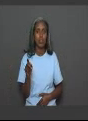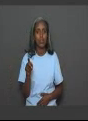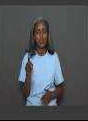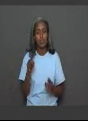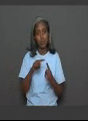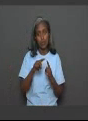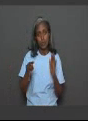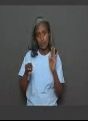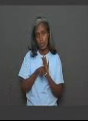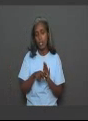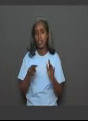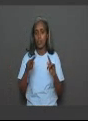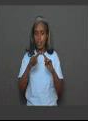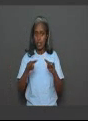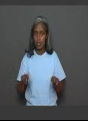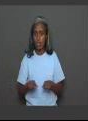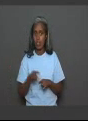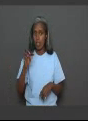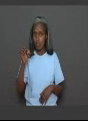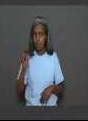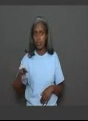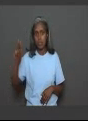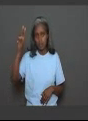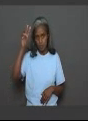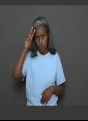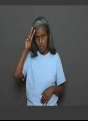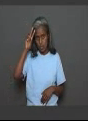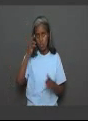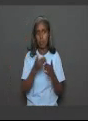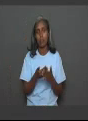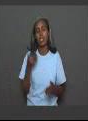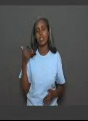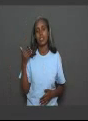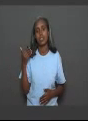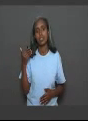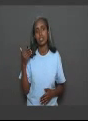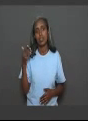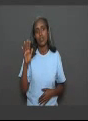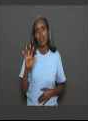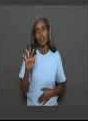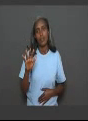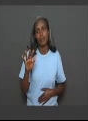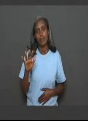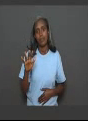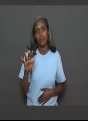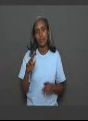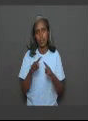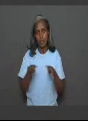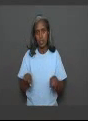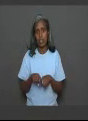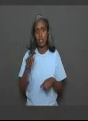to negative delta T squared minus